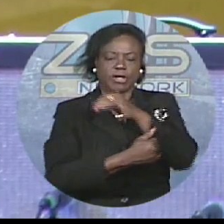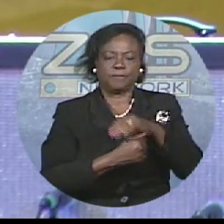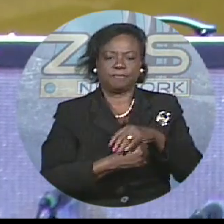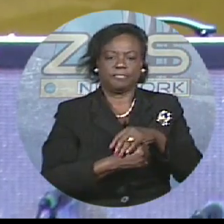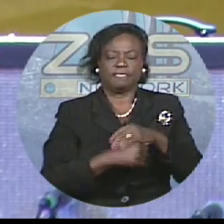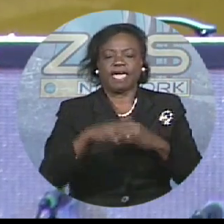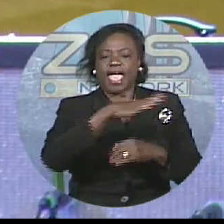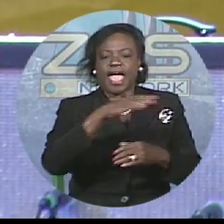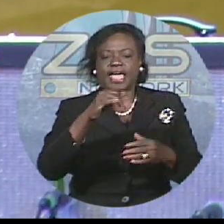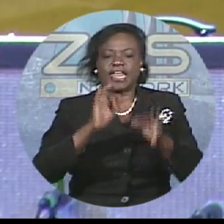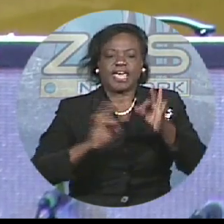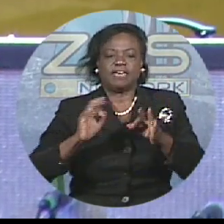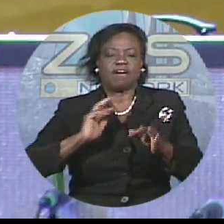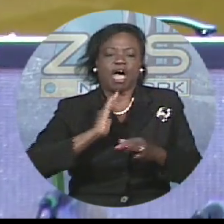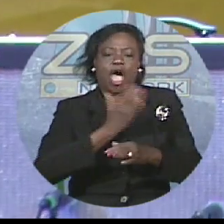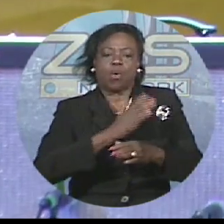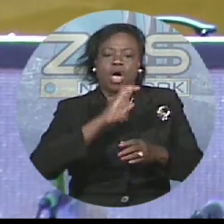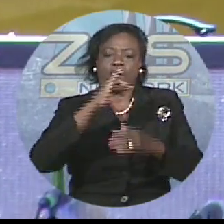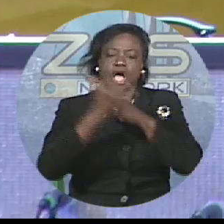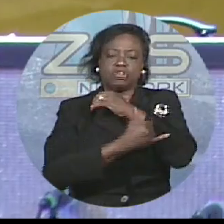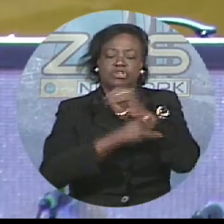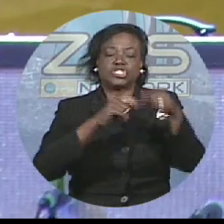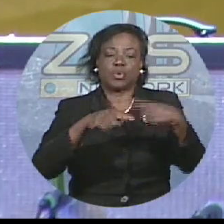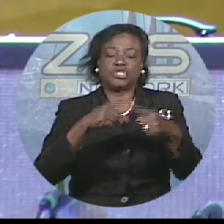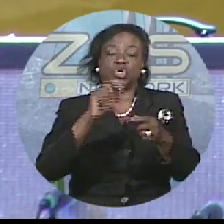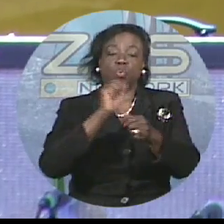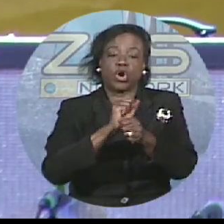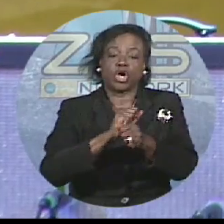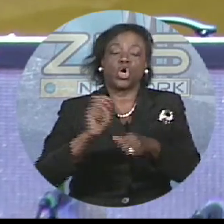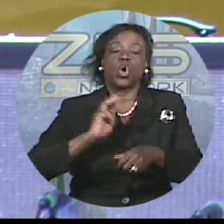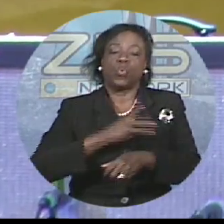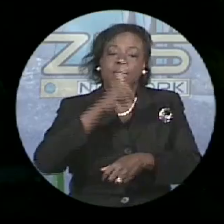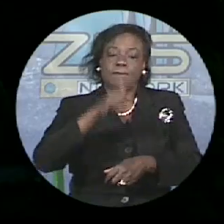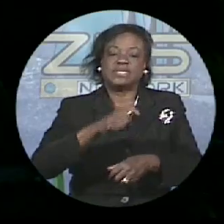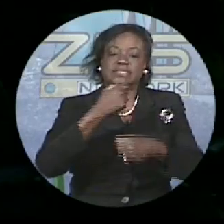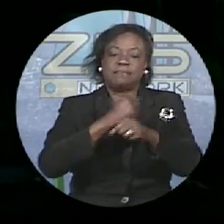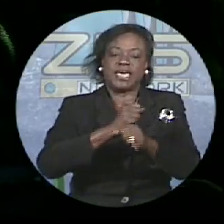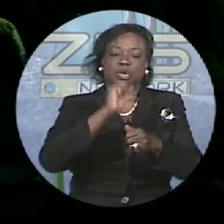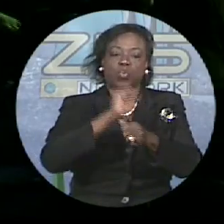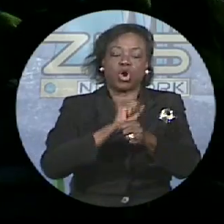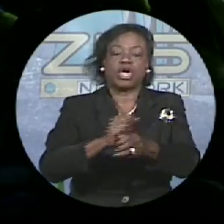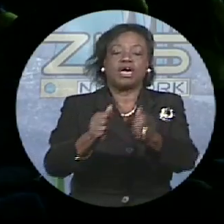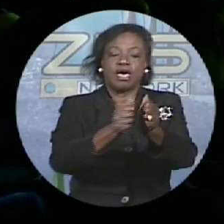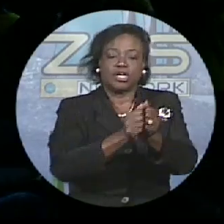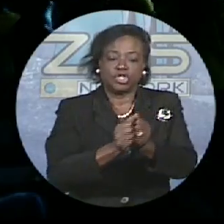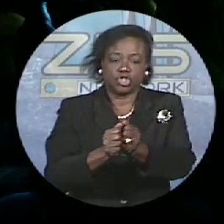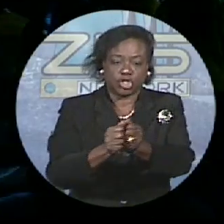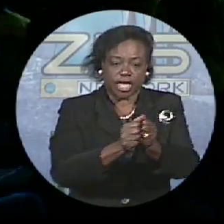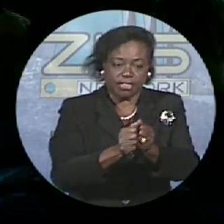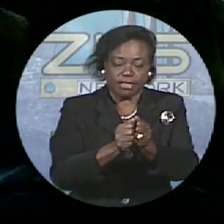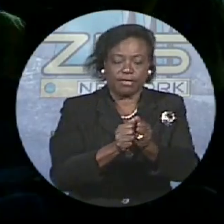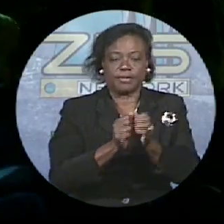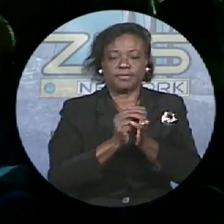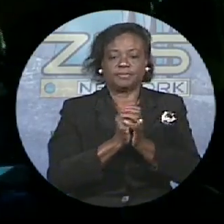And that if our country is going to work, we're going to have to make it work together. Clint Watson, ZNS Network News.